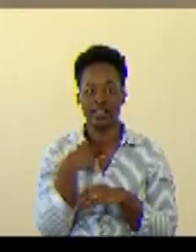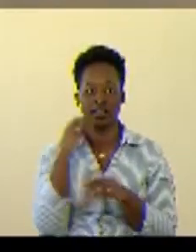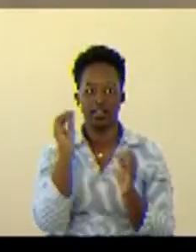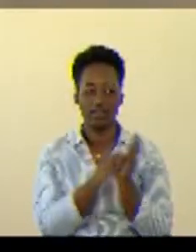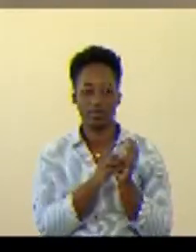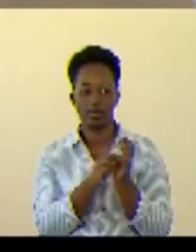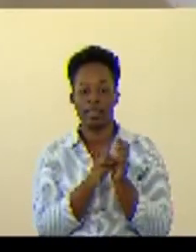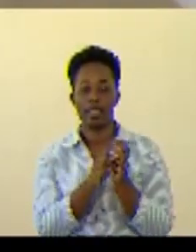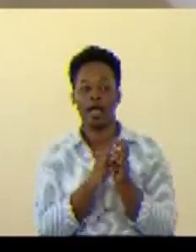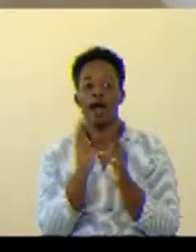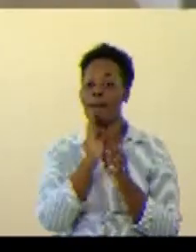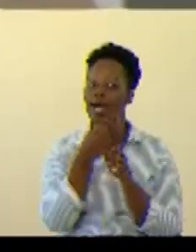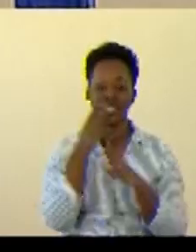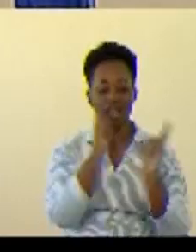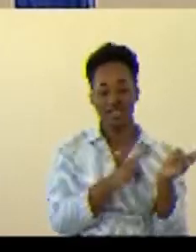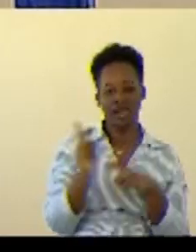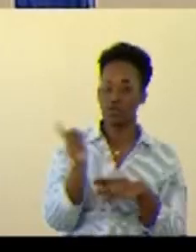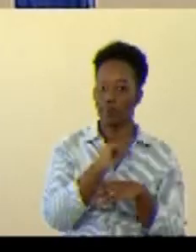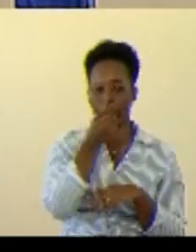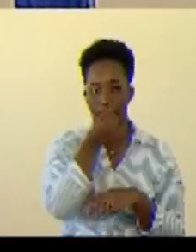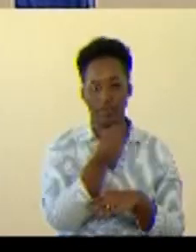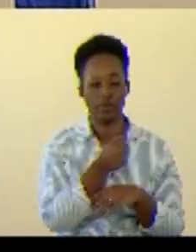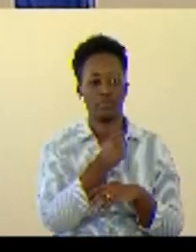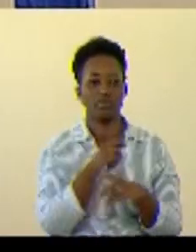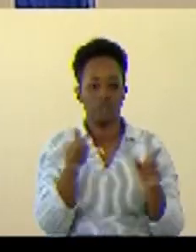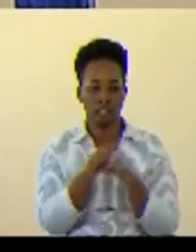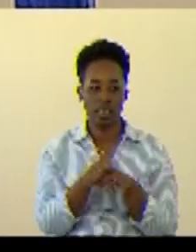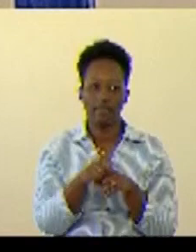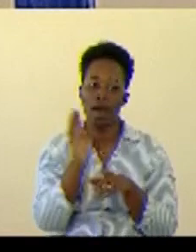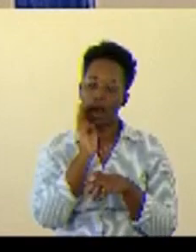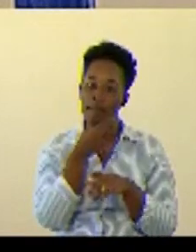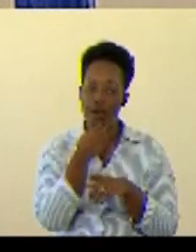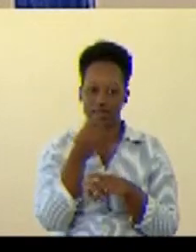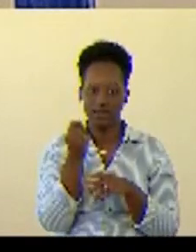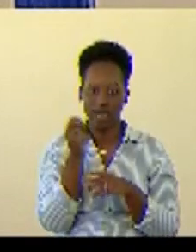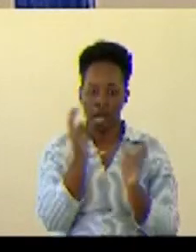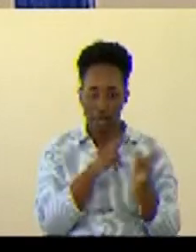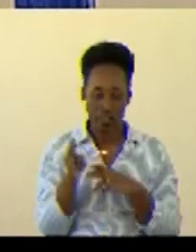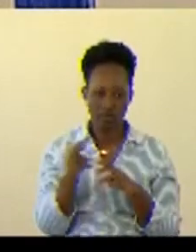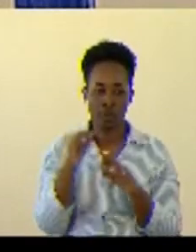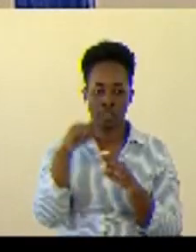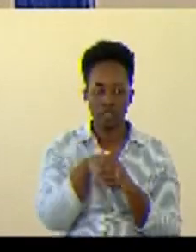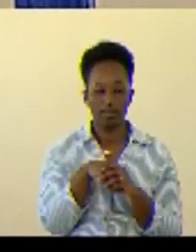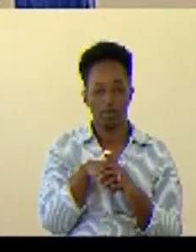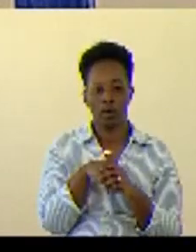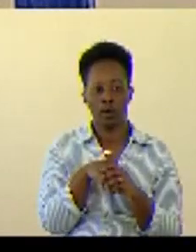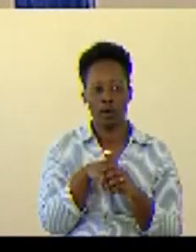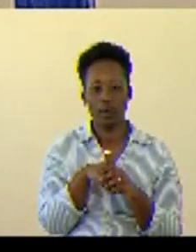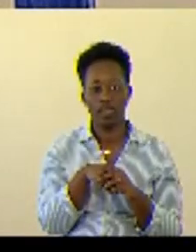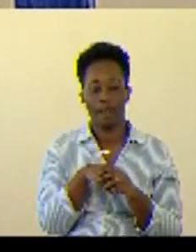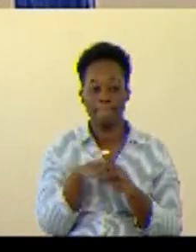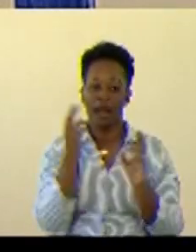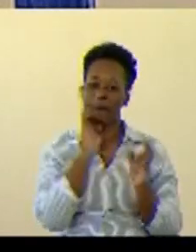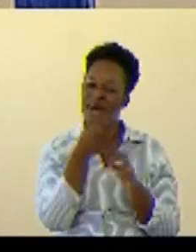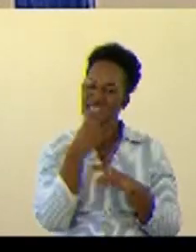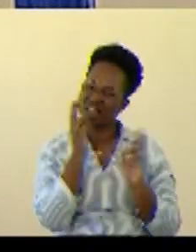a distilled water. Then in the distilled water, I also have to add, do the distilled water contains reducing sugars? Then after